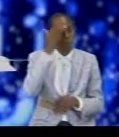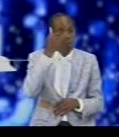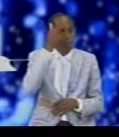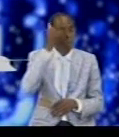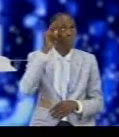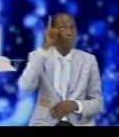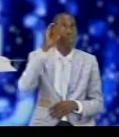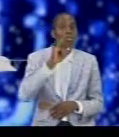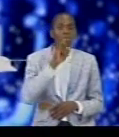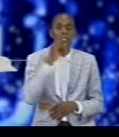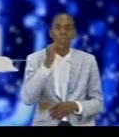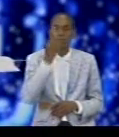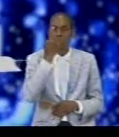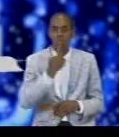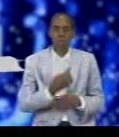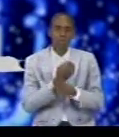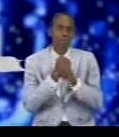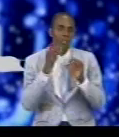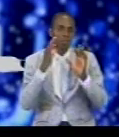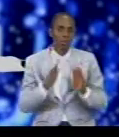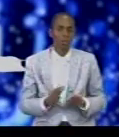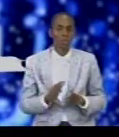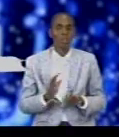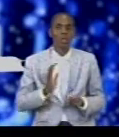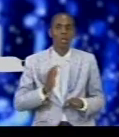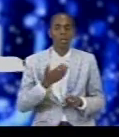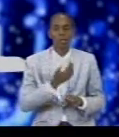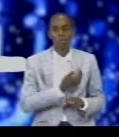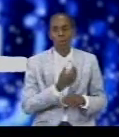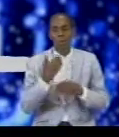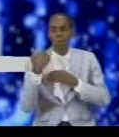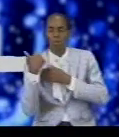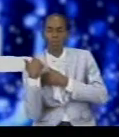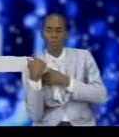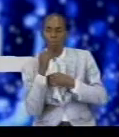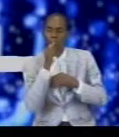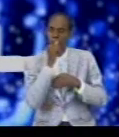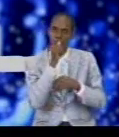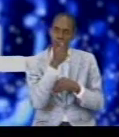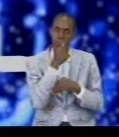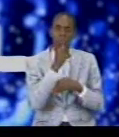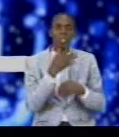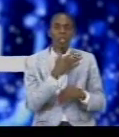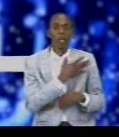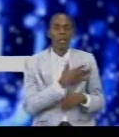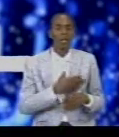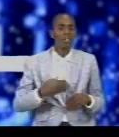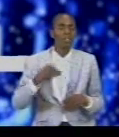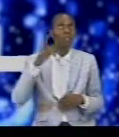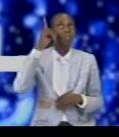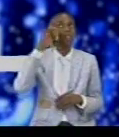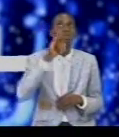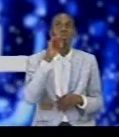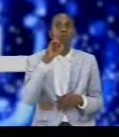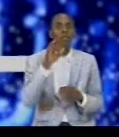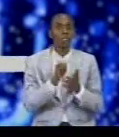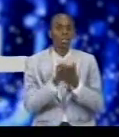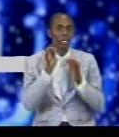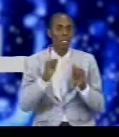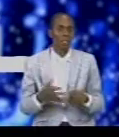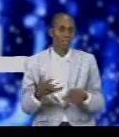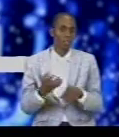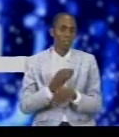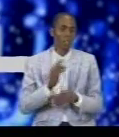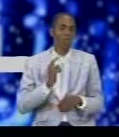our Savior. He's our burden bearer. He's the one who can take us from the earth to heaven. He's the one who can wash all our sins